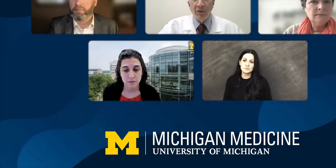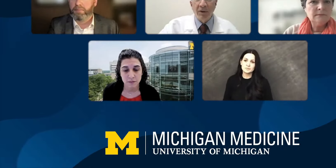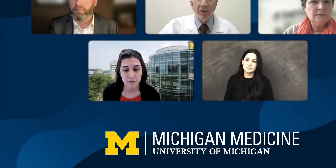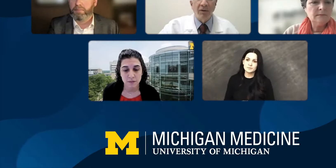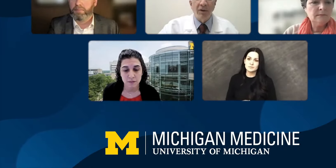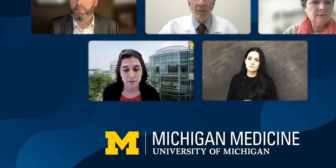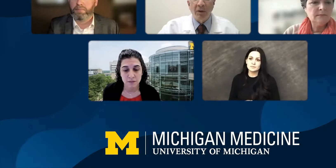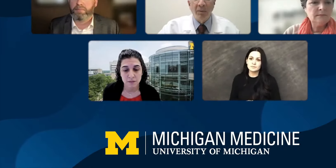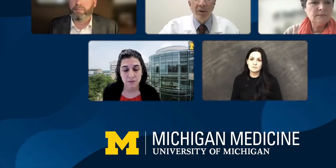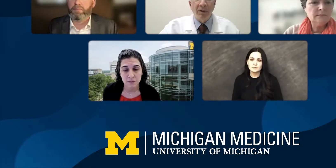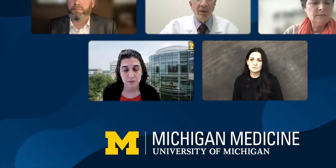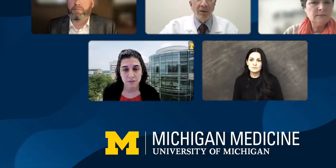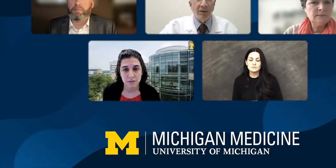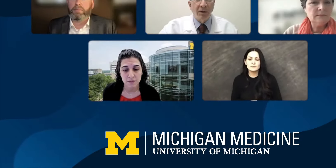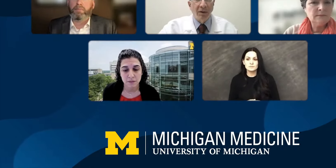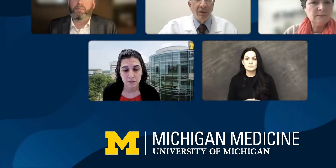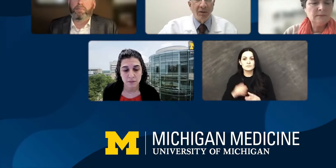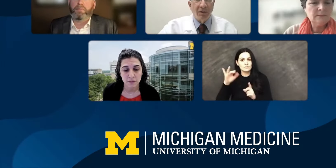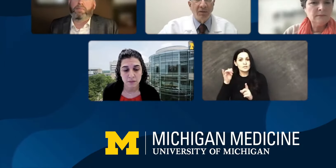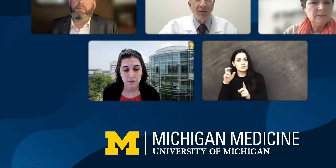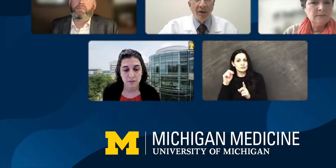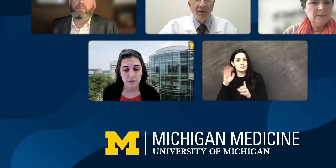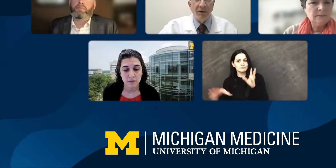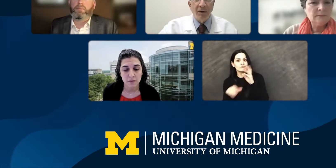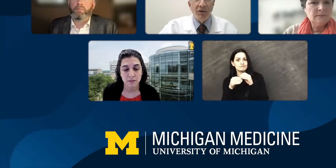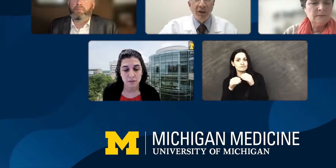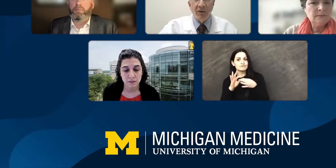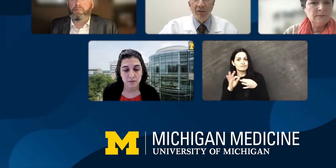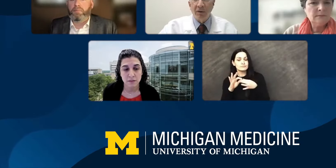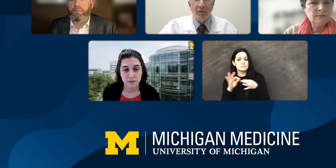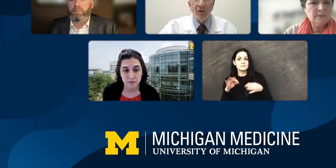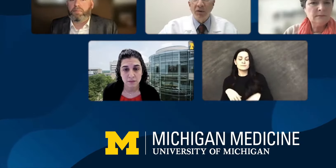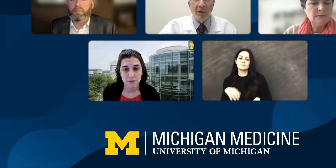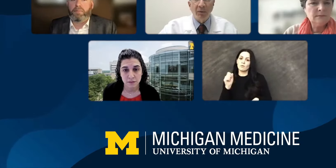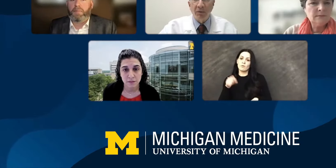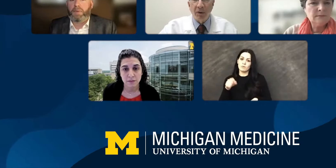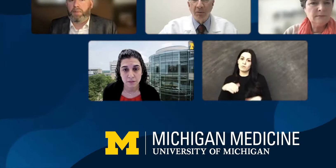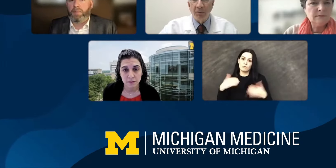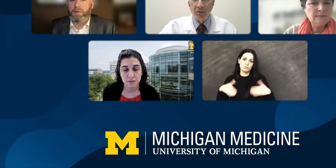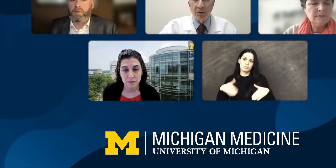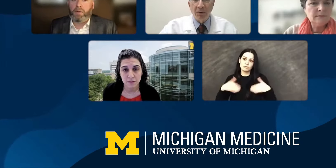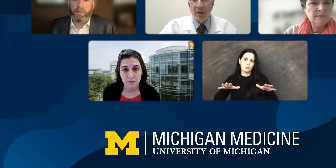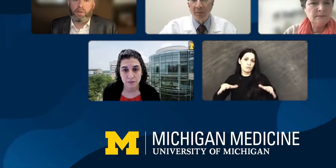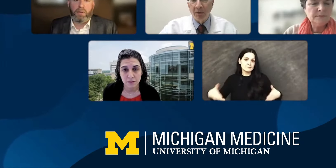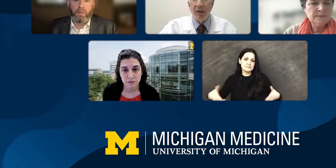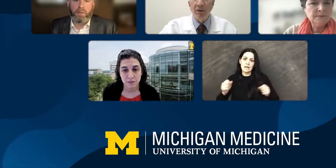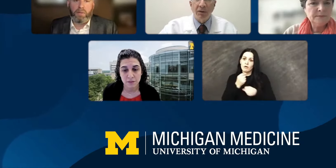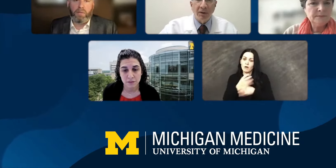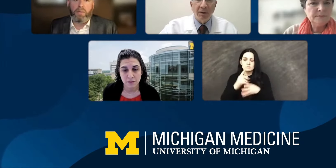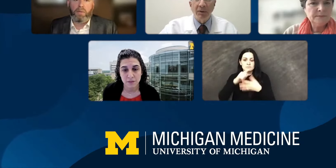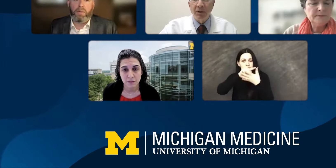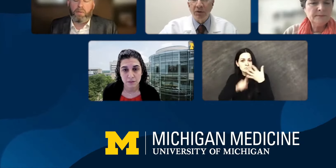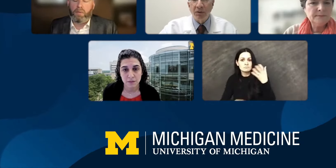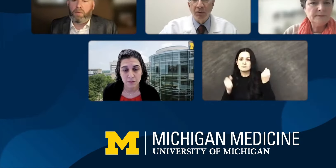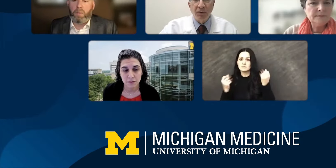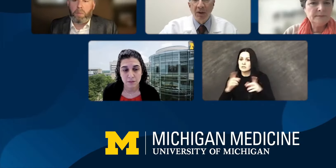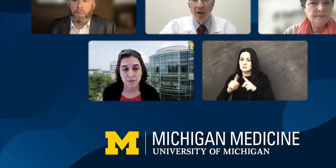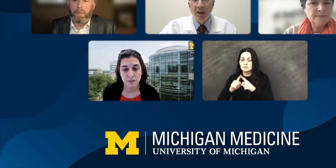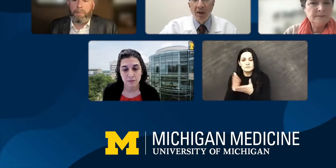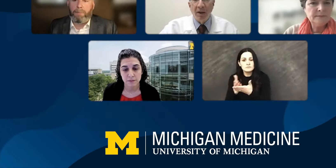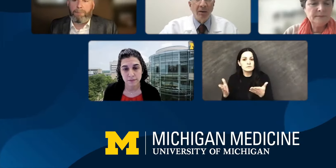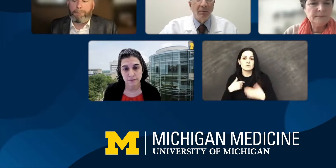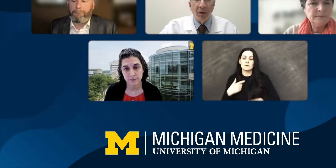I would certainly agree. I mean, obesity is a final initiator of a whole number of problems, including hypertension, lipid